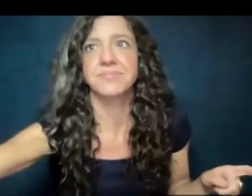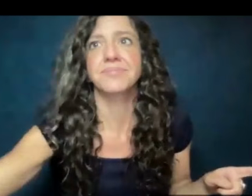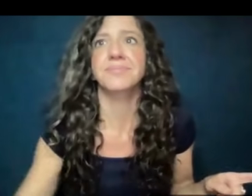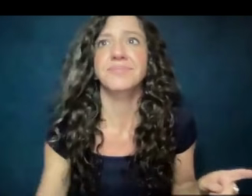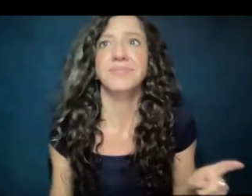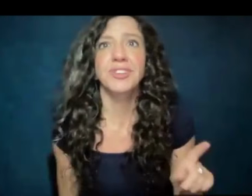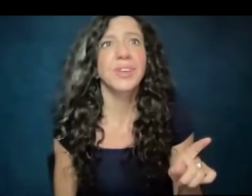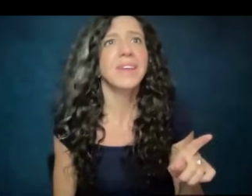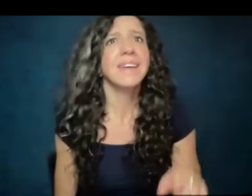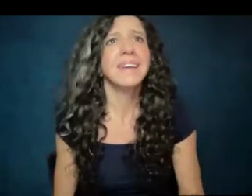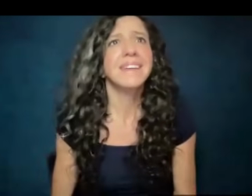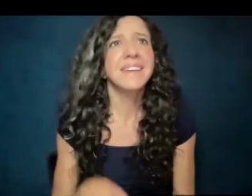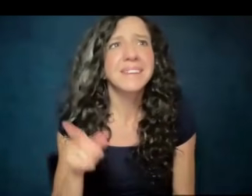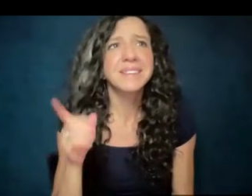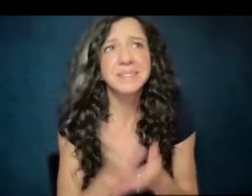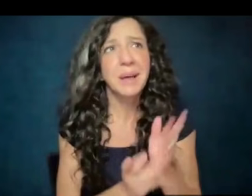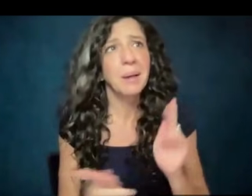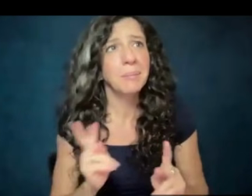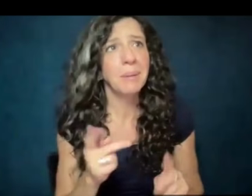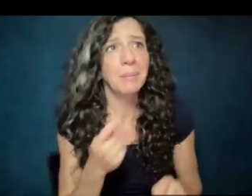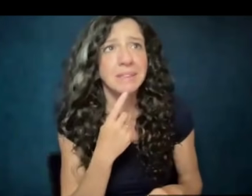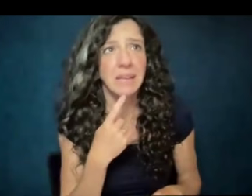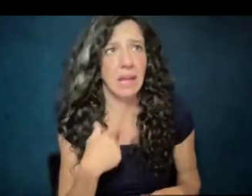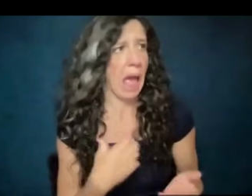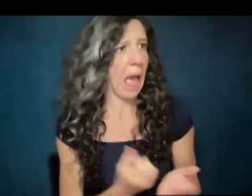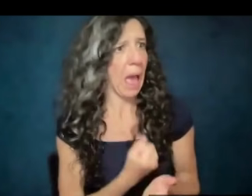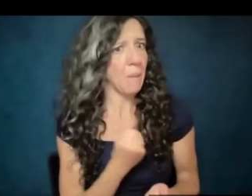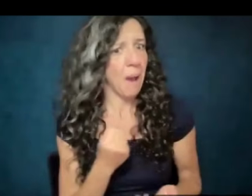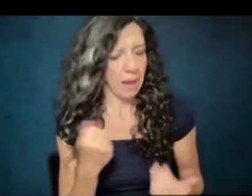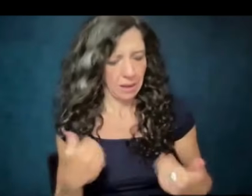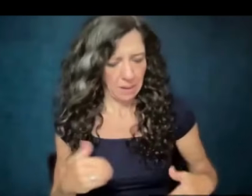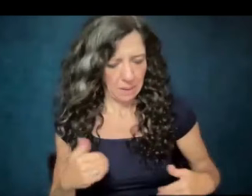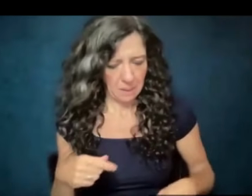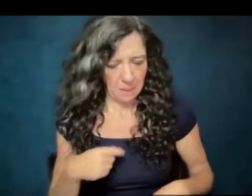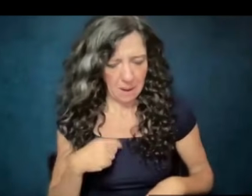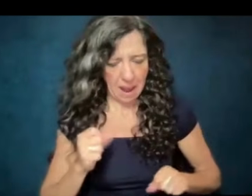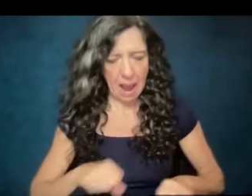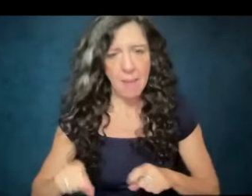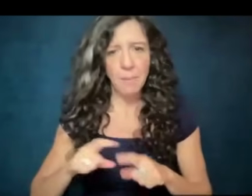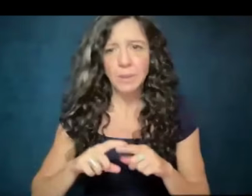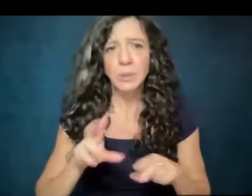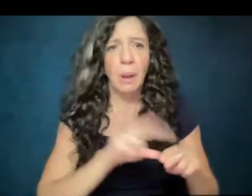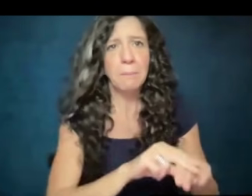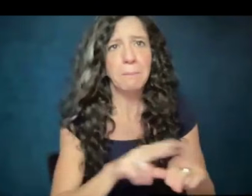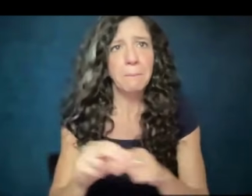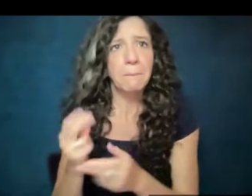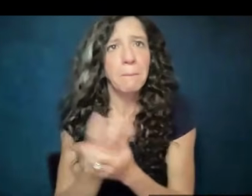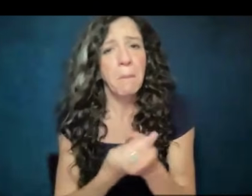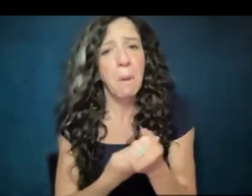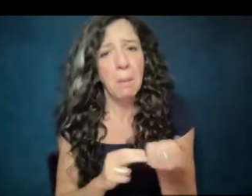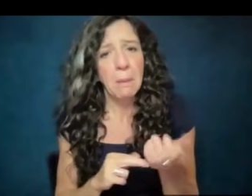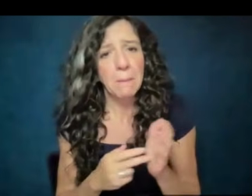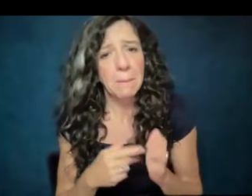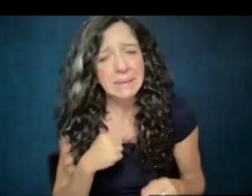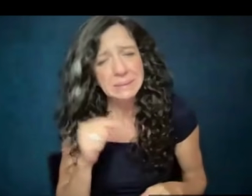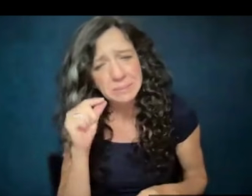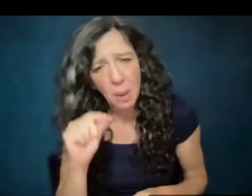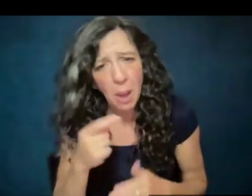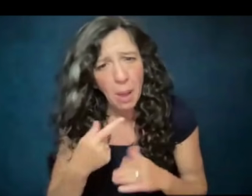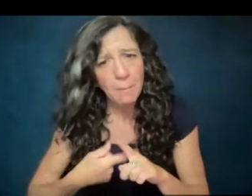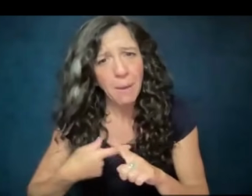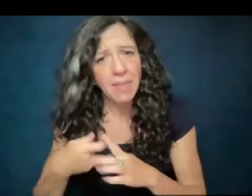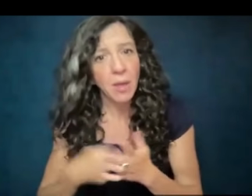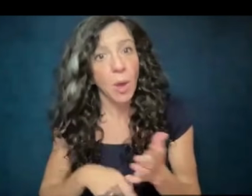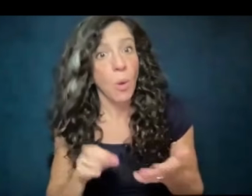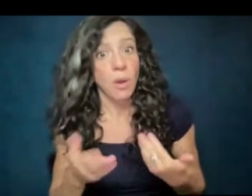lottery in healthcare because they're able to tap into both and have very little monthly costs or any costs at all for their